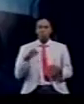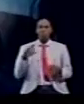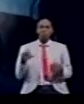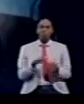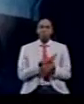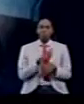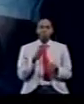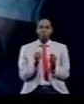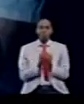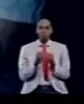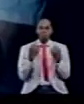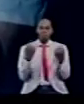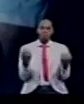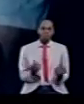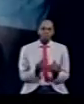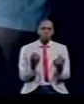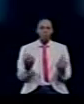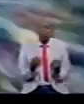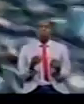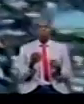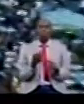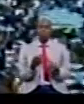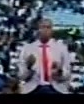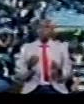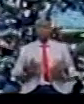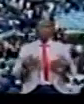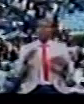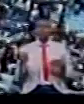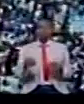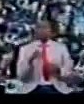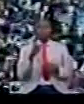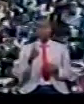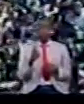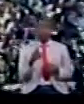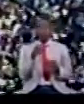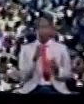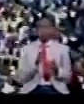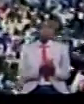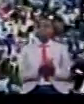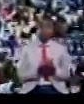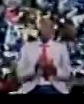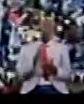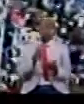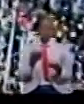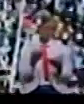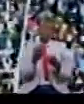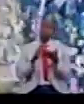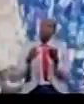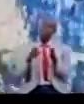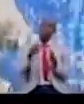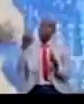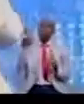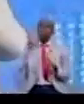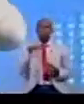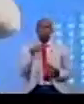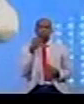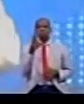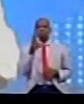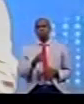prayed. Amen. Amen. Amen. In Jesus' name, we pray.